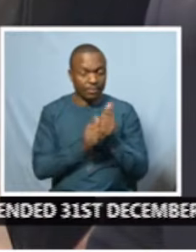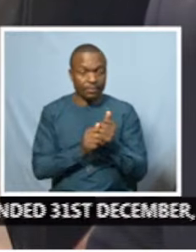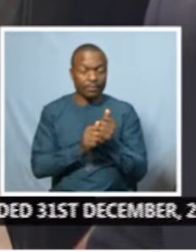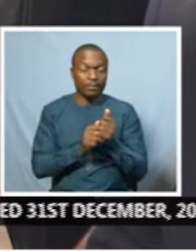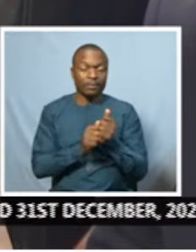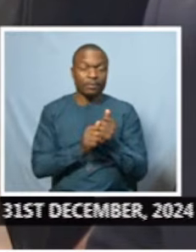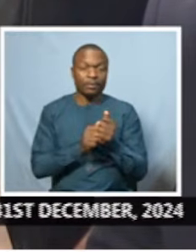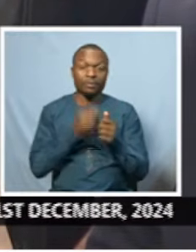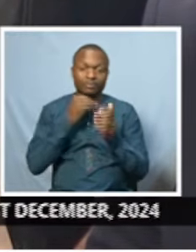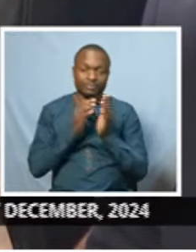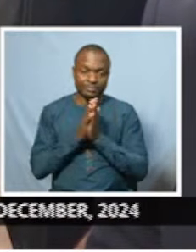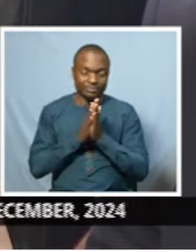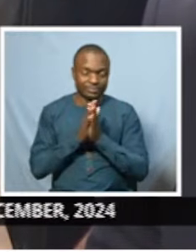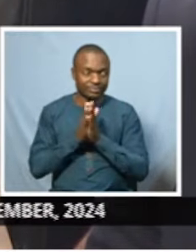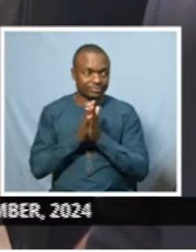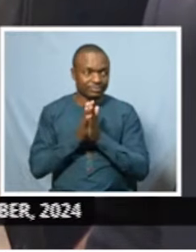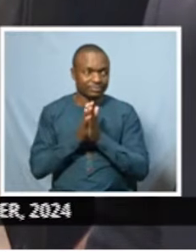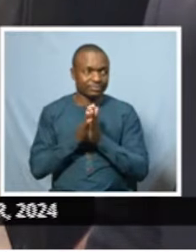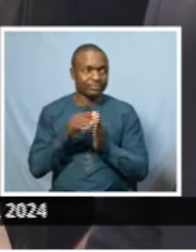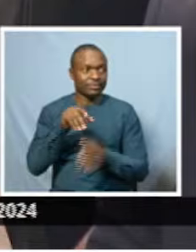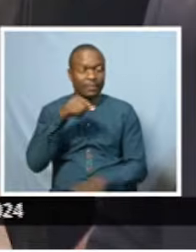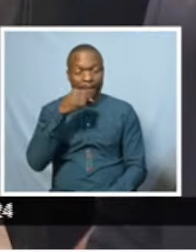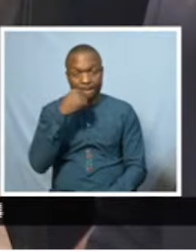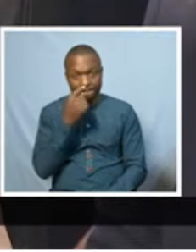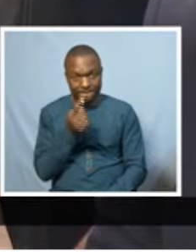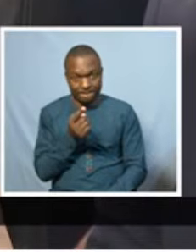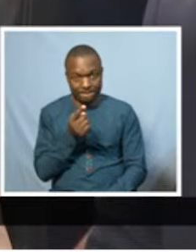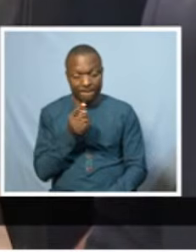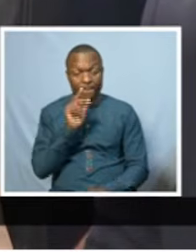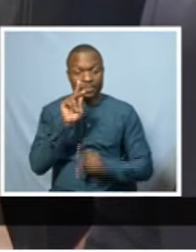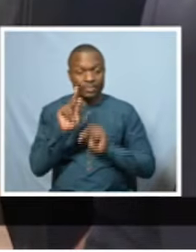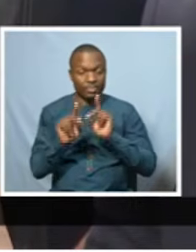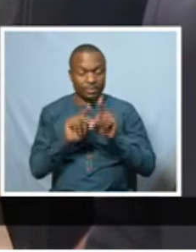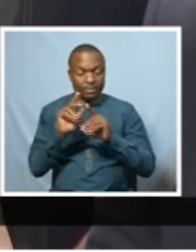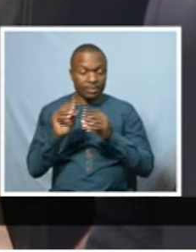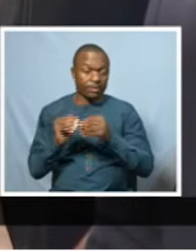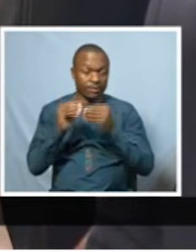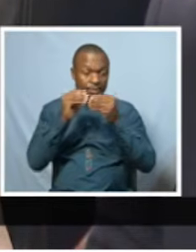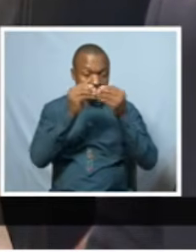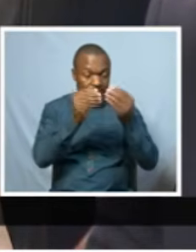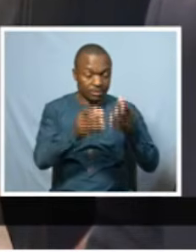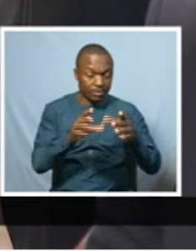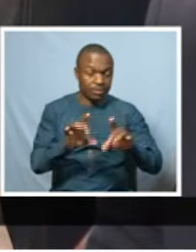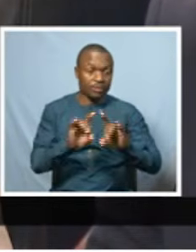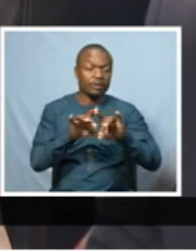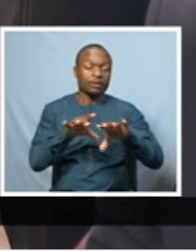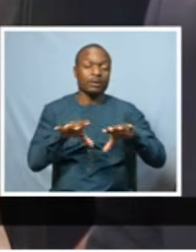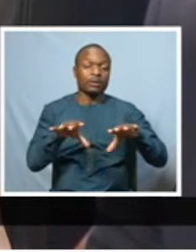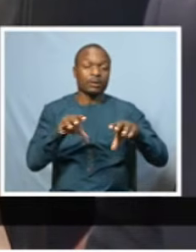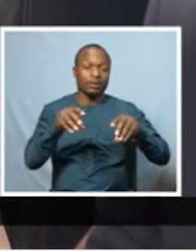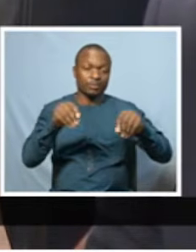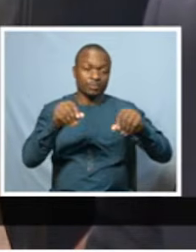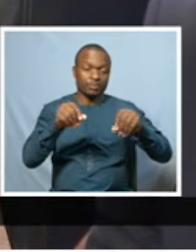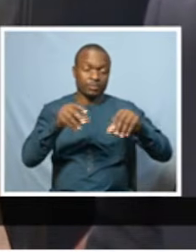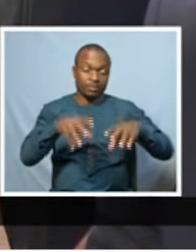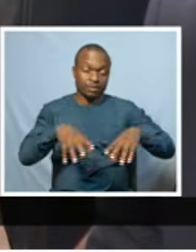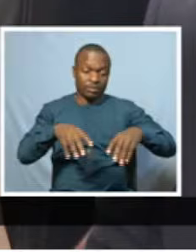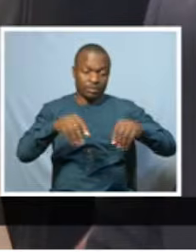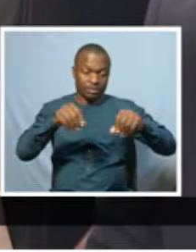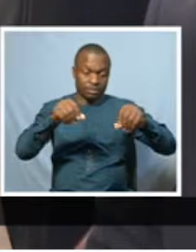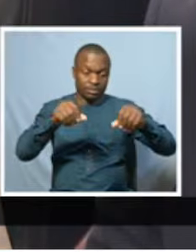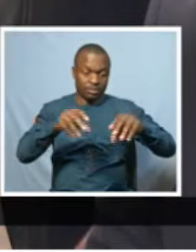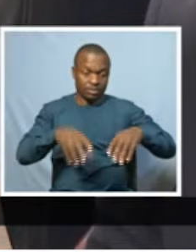is quite interesting. He's saying people were supplying gravel. And they use